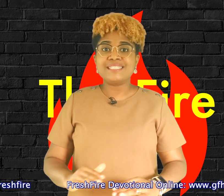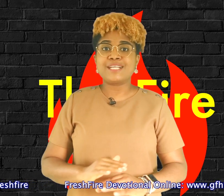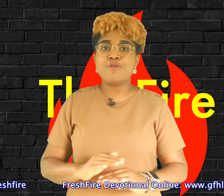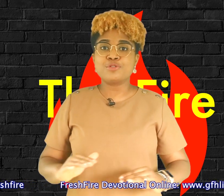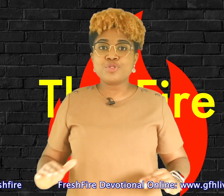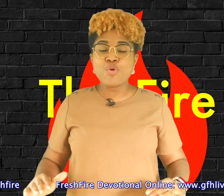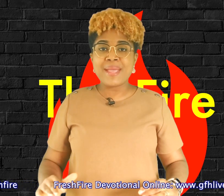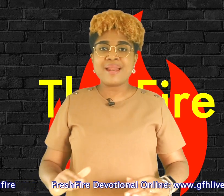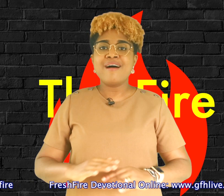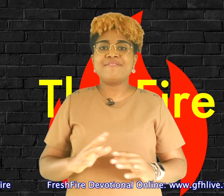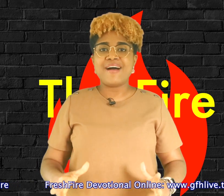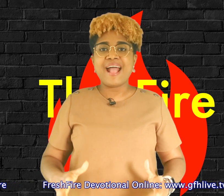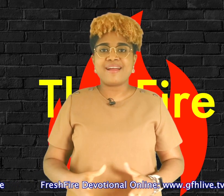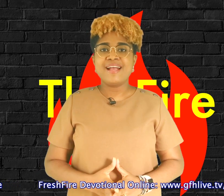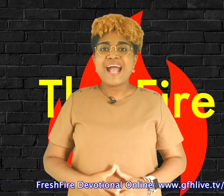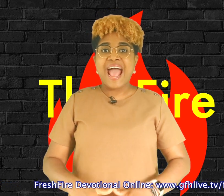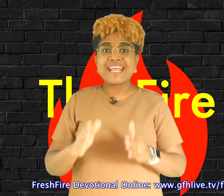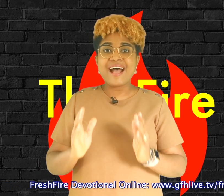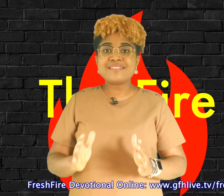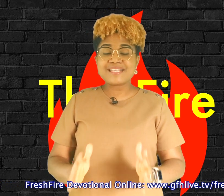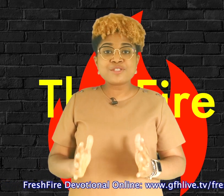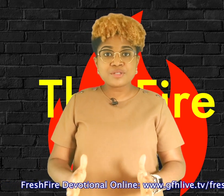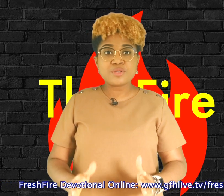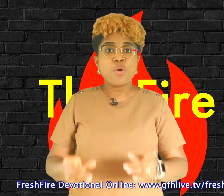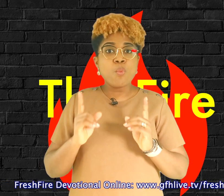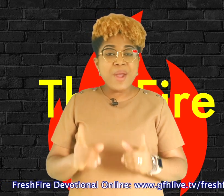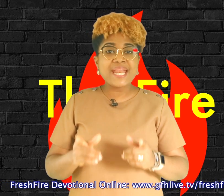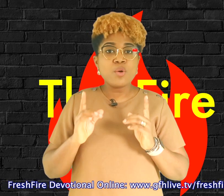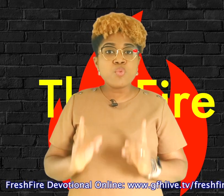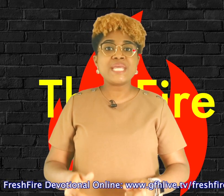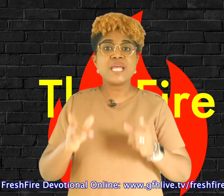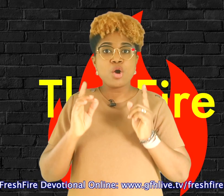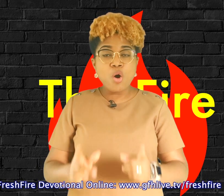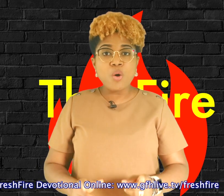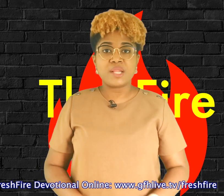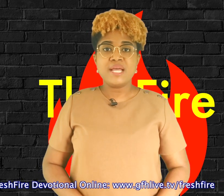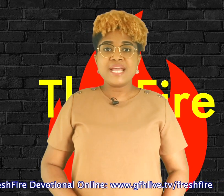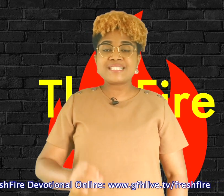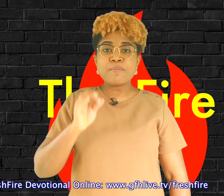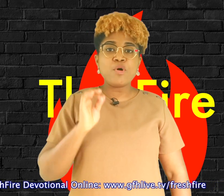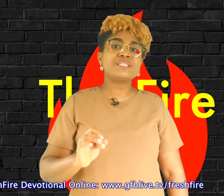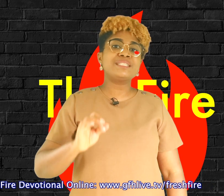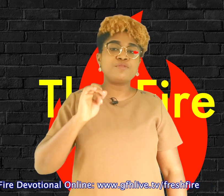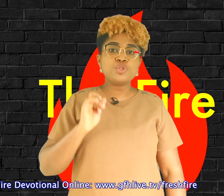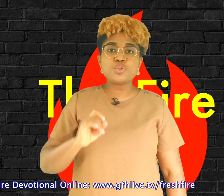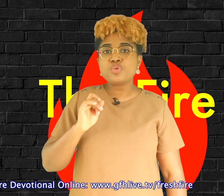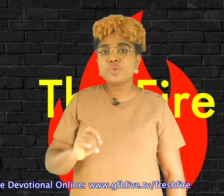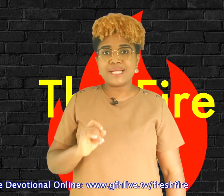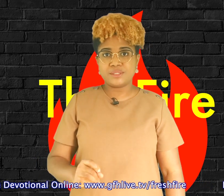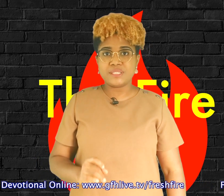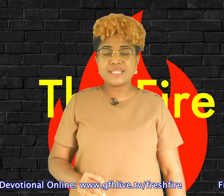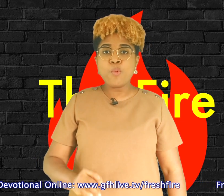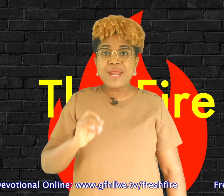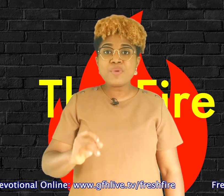God is a consuming fire, and He answers us when we call. It's important for you to